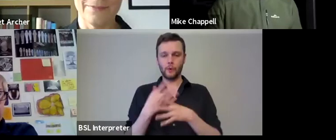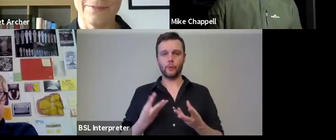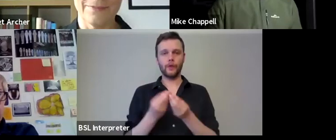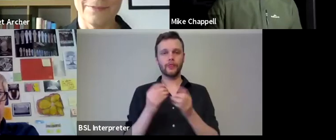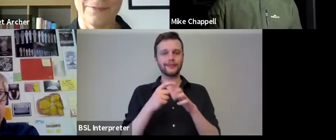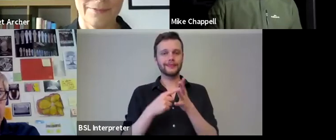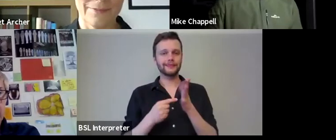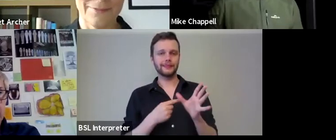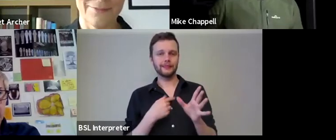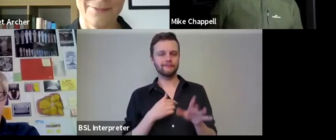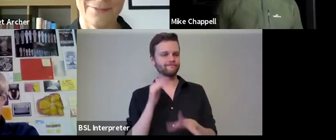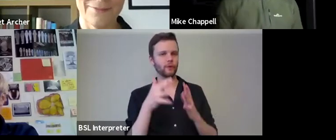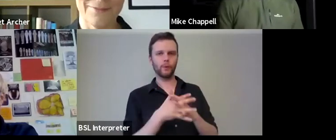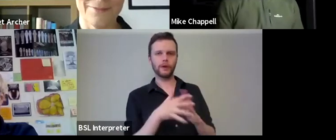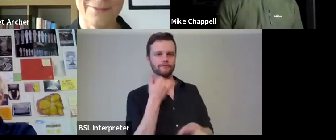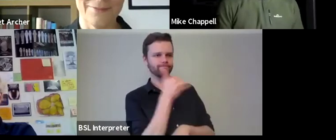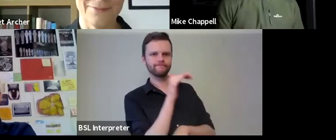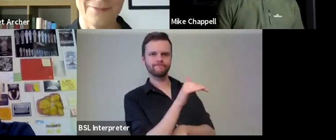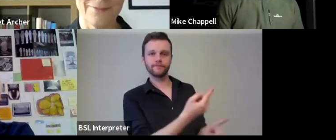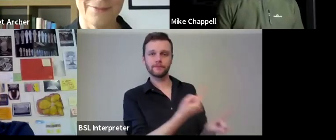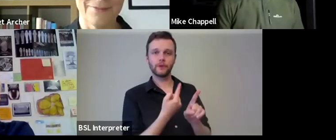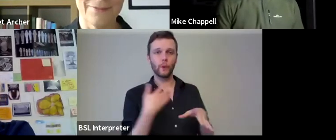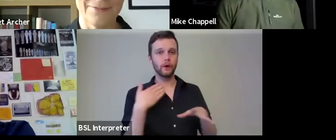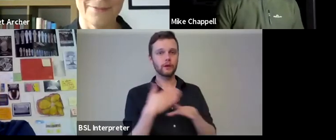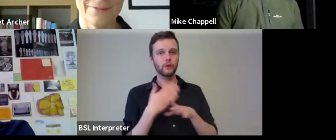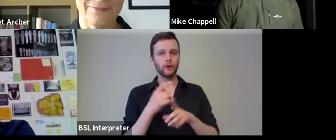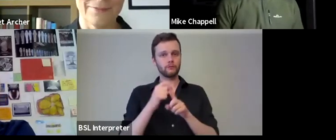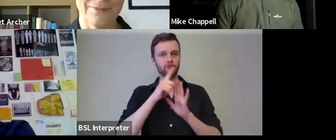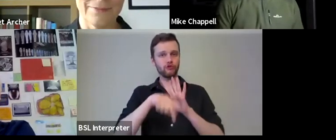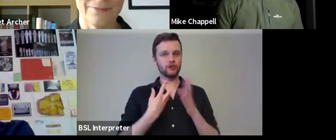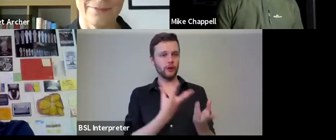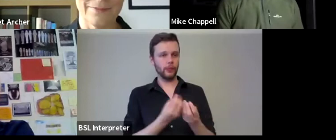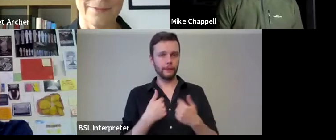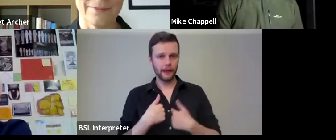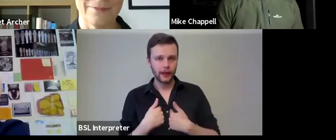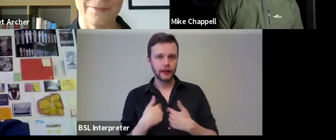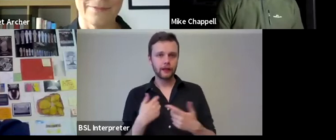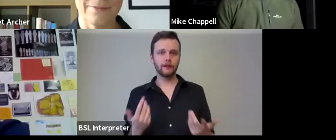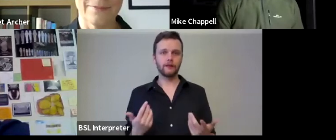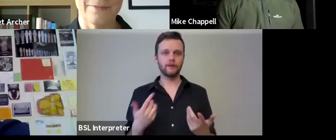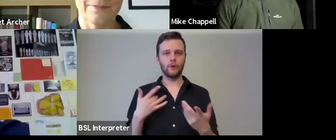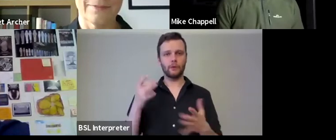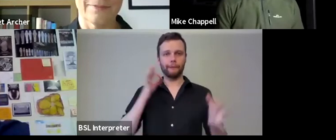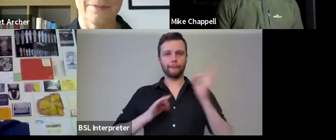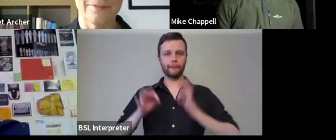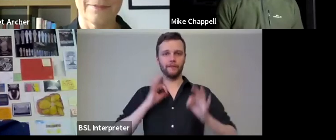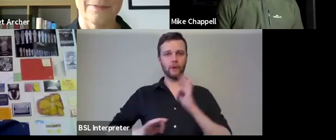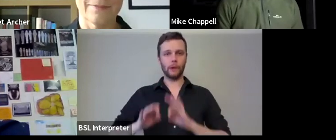Wayne called me up and he said, would you like to work on a project for me for a performance in